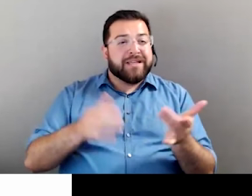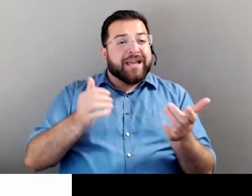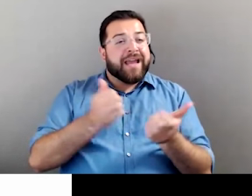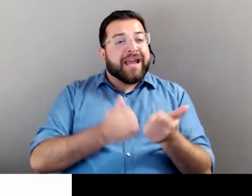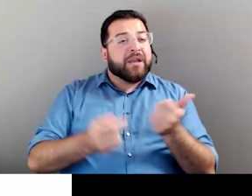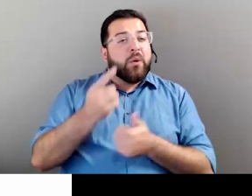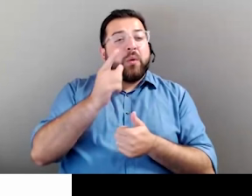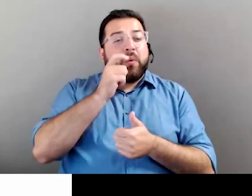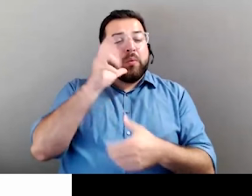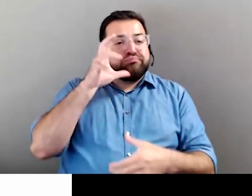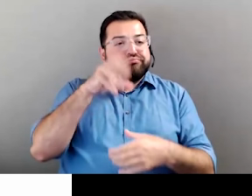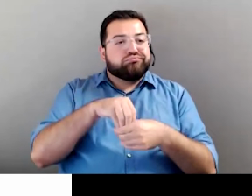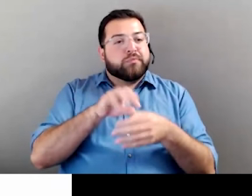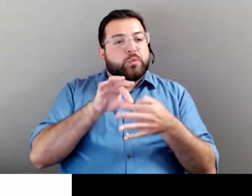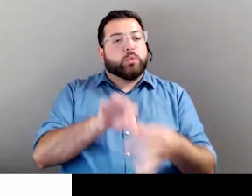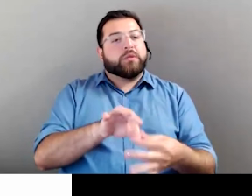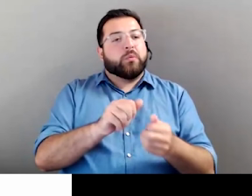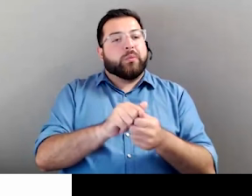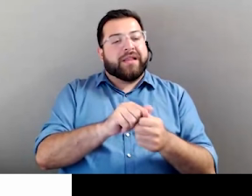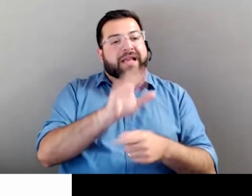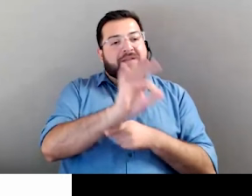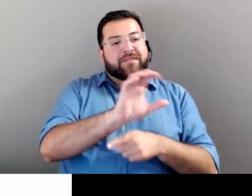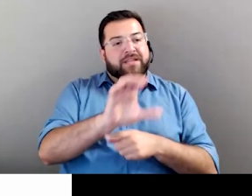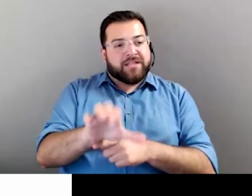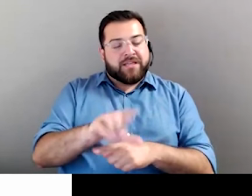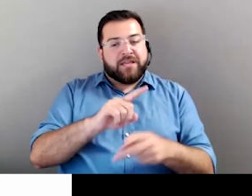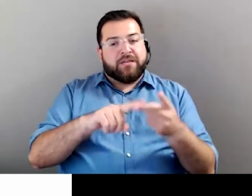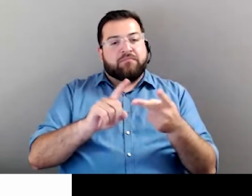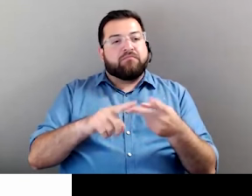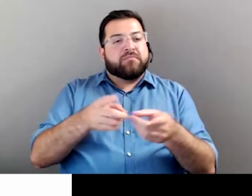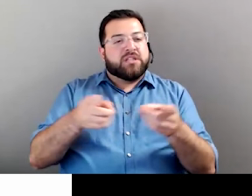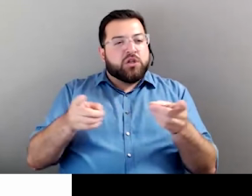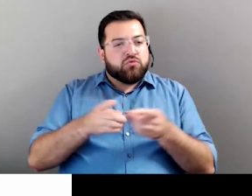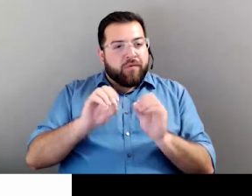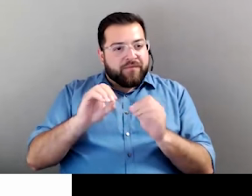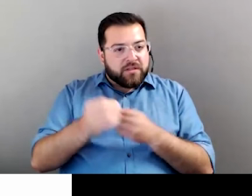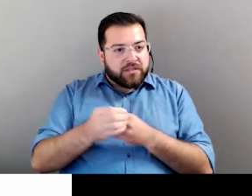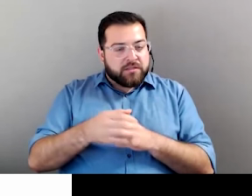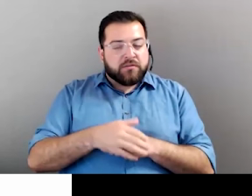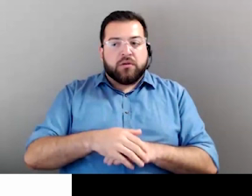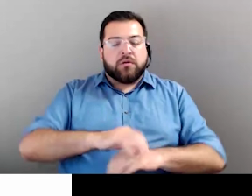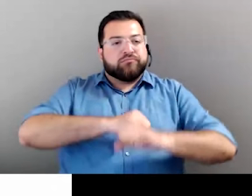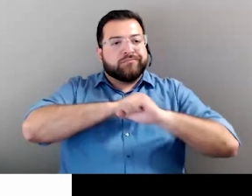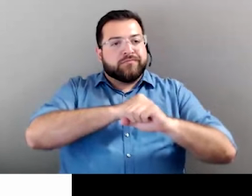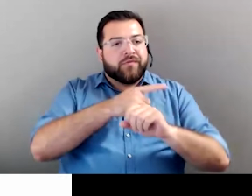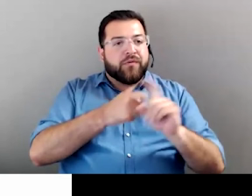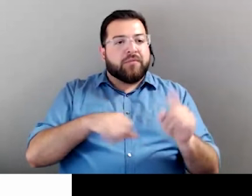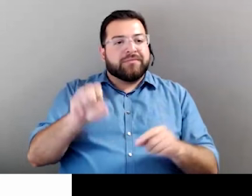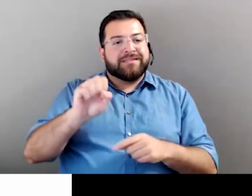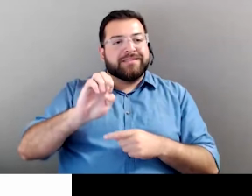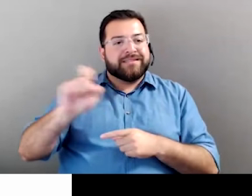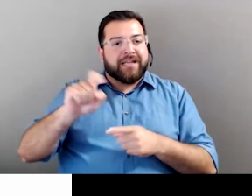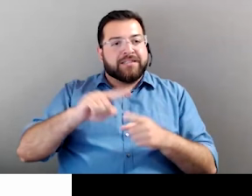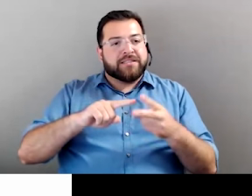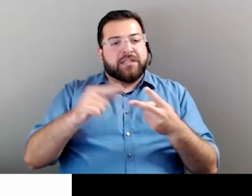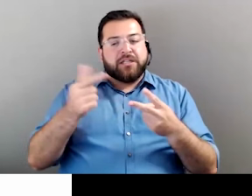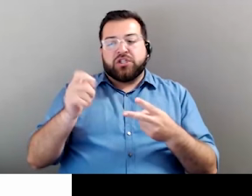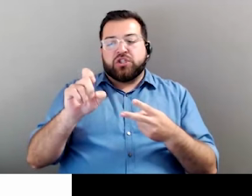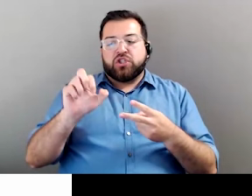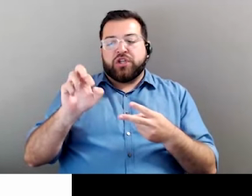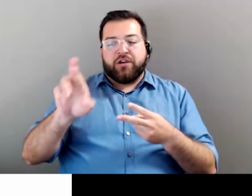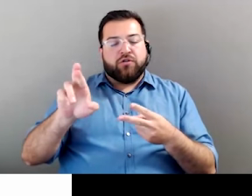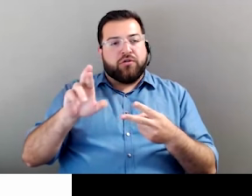College or the district office. And so it protects us from sex and gender-based discrimination on our campus, in our